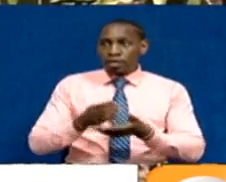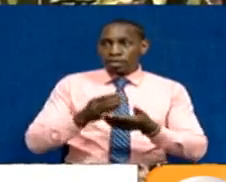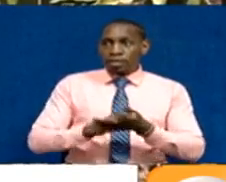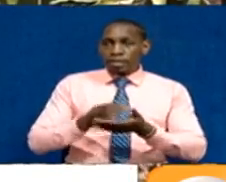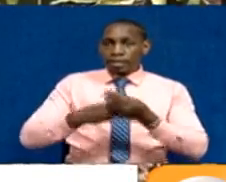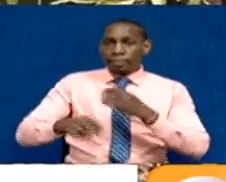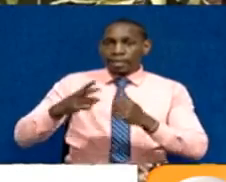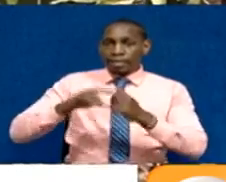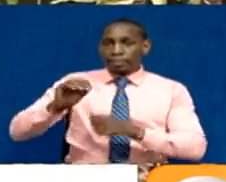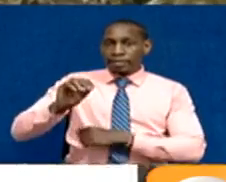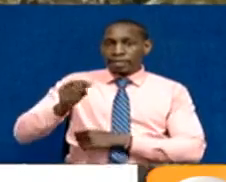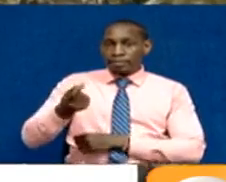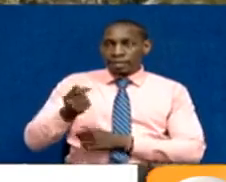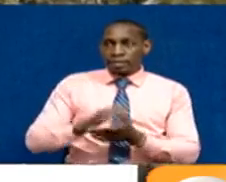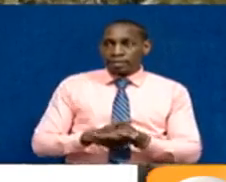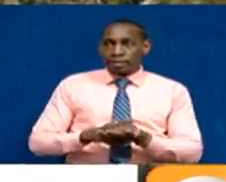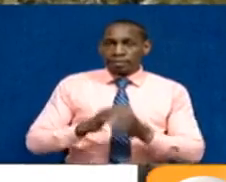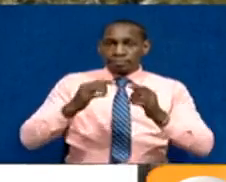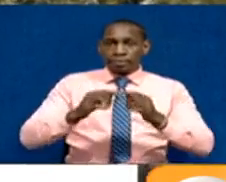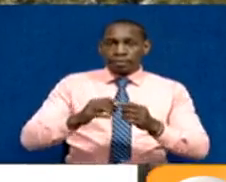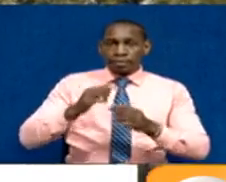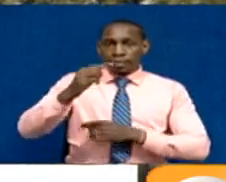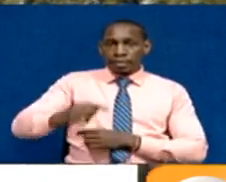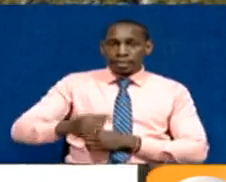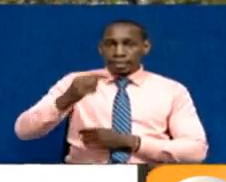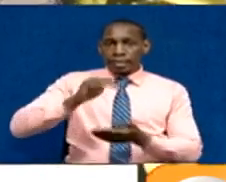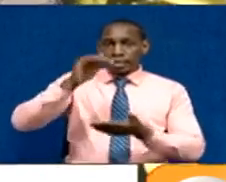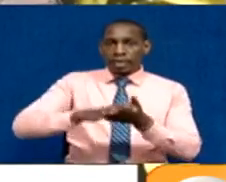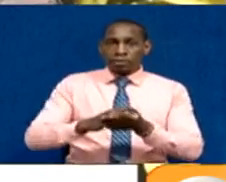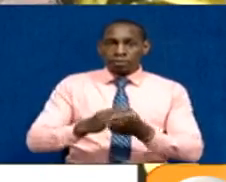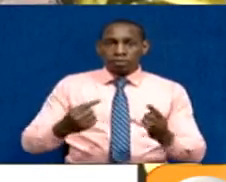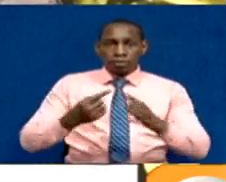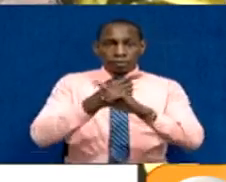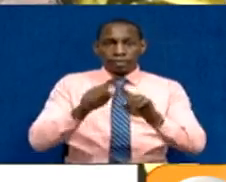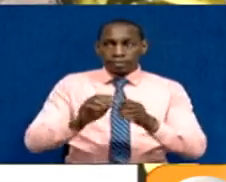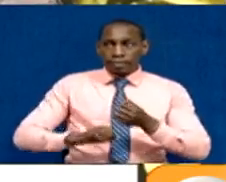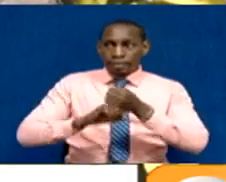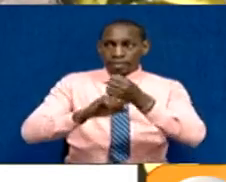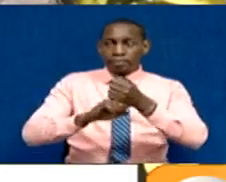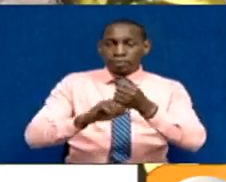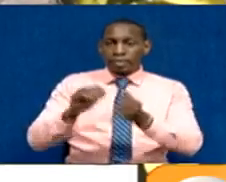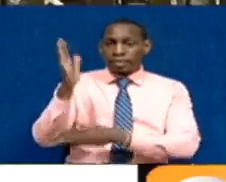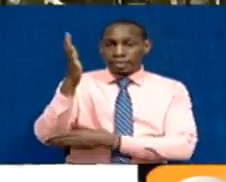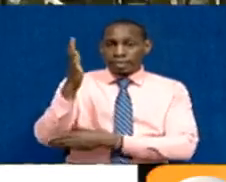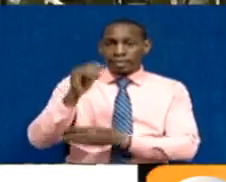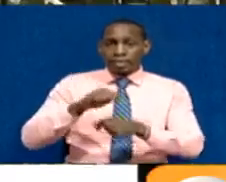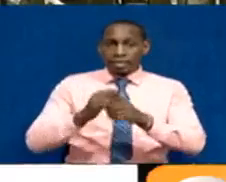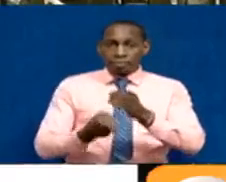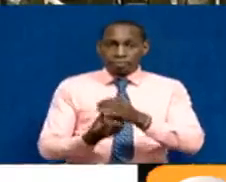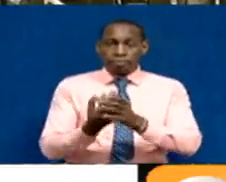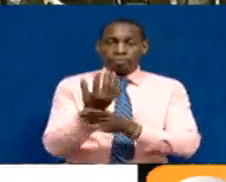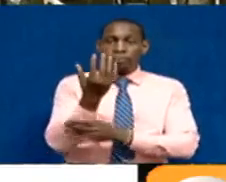at 70 shillings. The tire will reduce the friction and will support the dragon as it